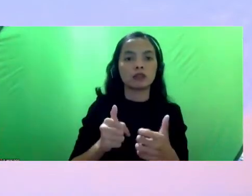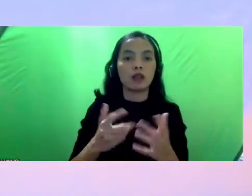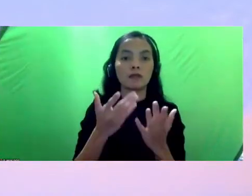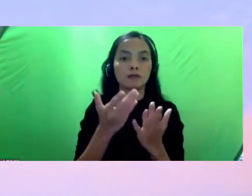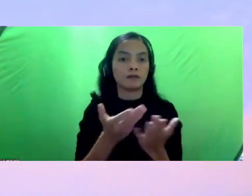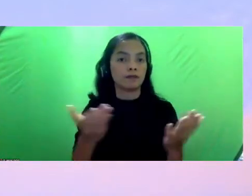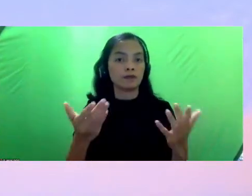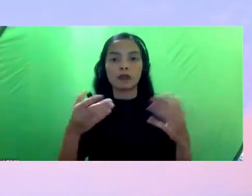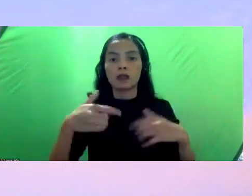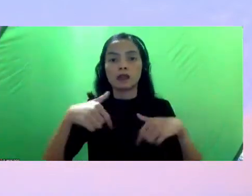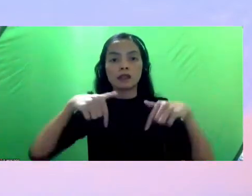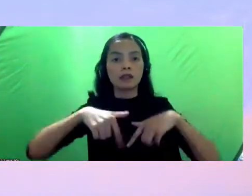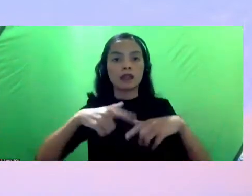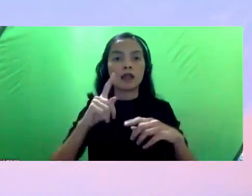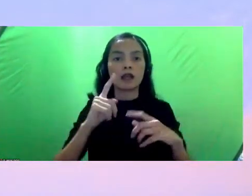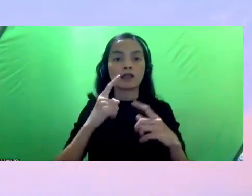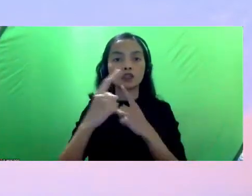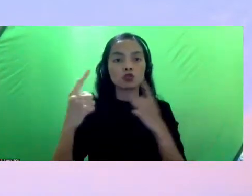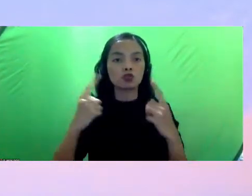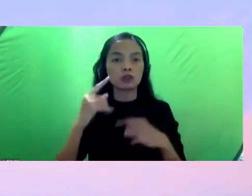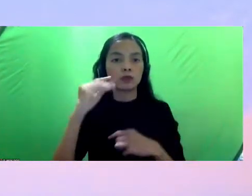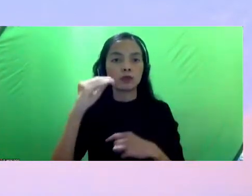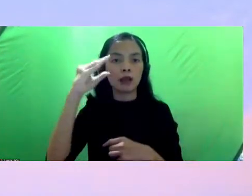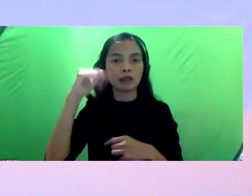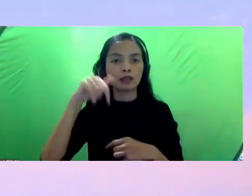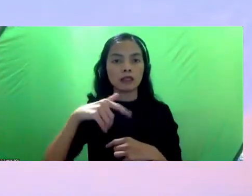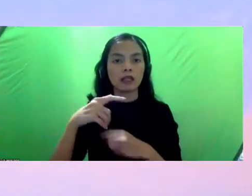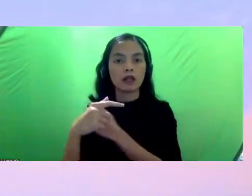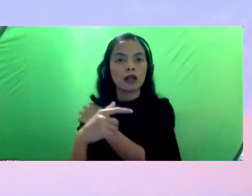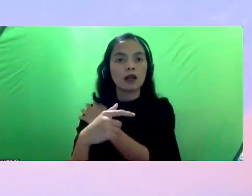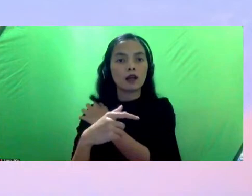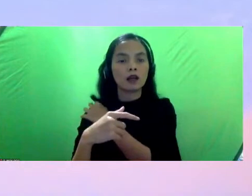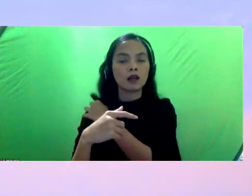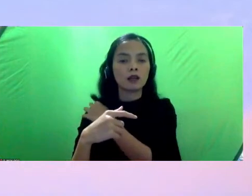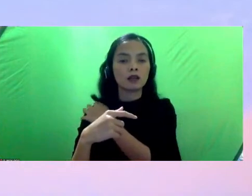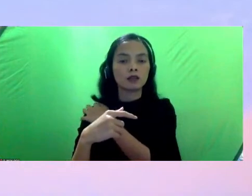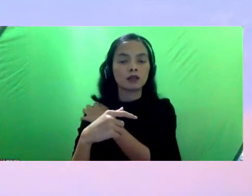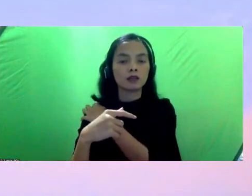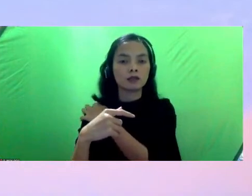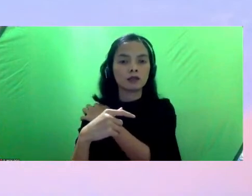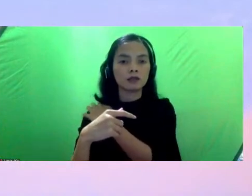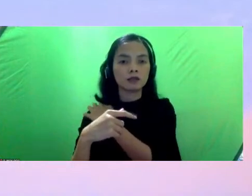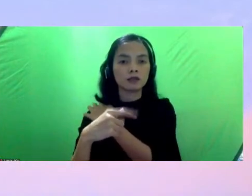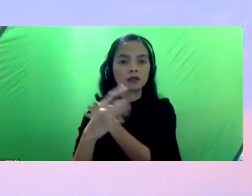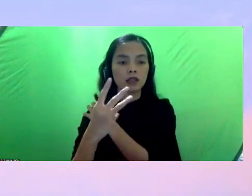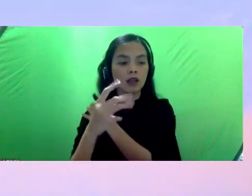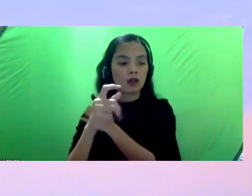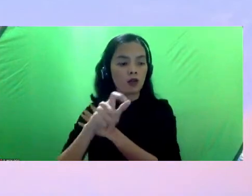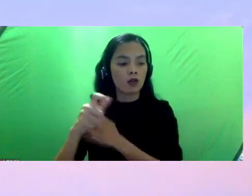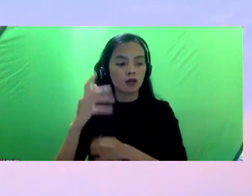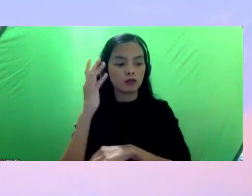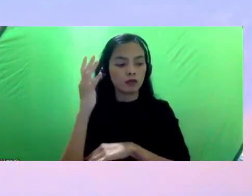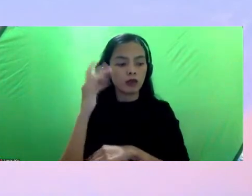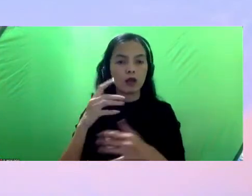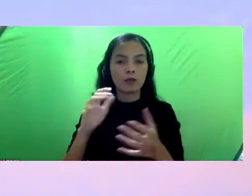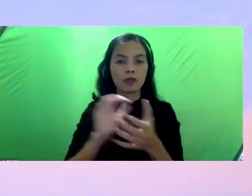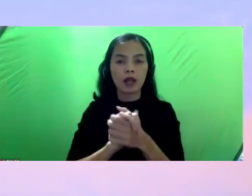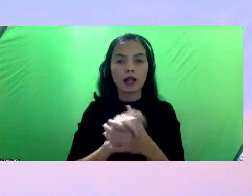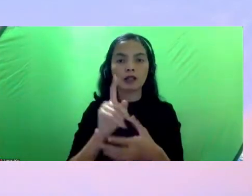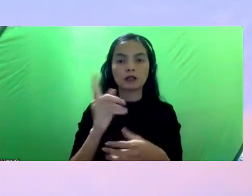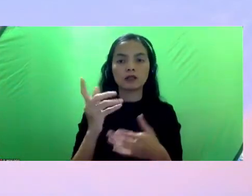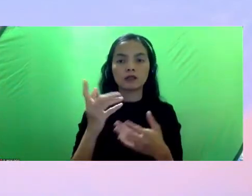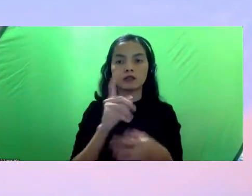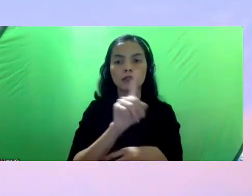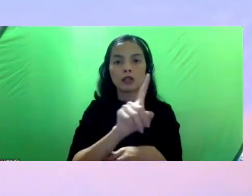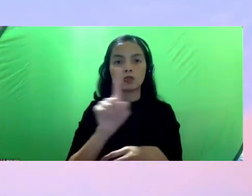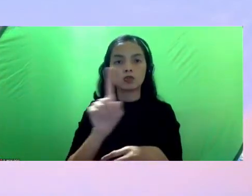during this session. And I would like to briefly introduce them one by one. So we have Mbak Rizki Fillaili from